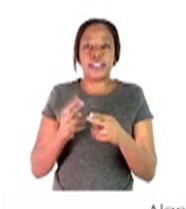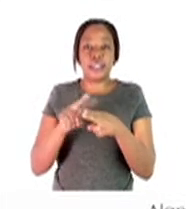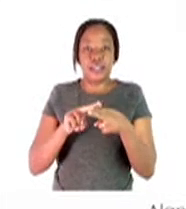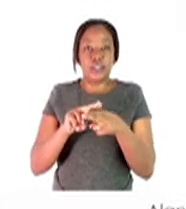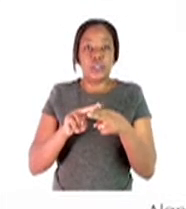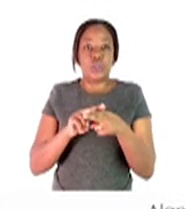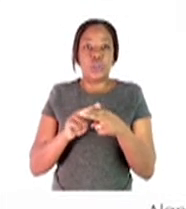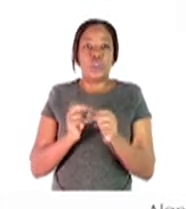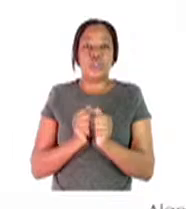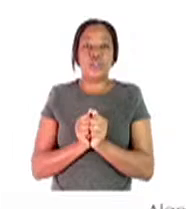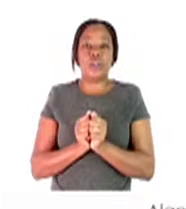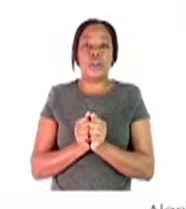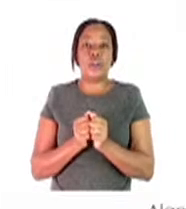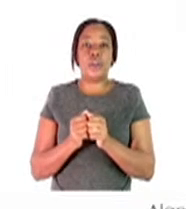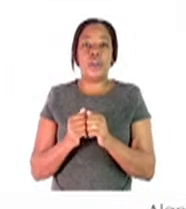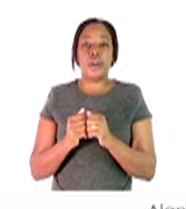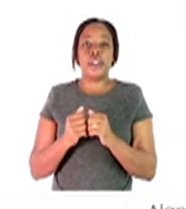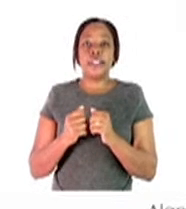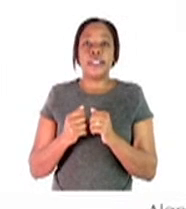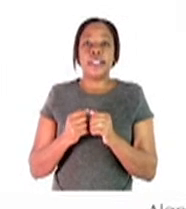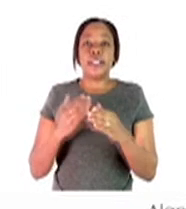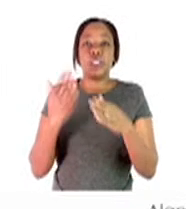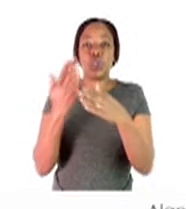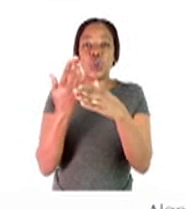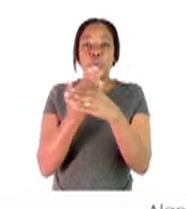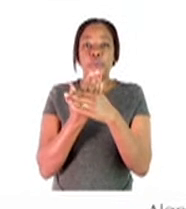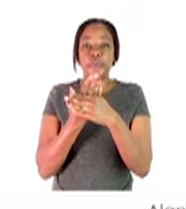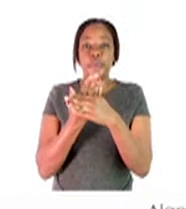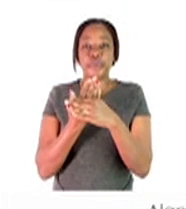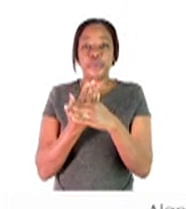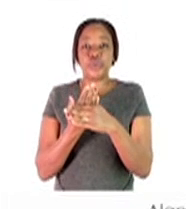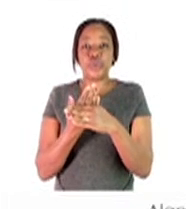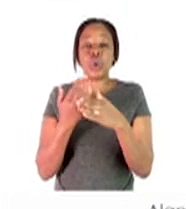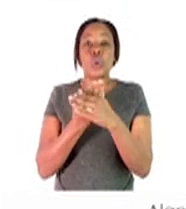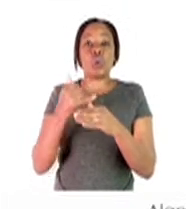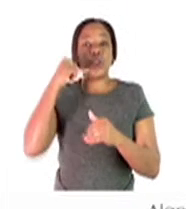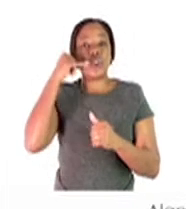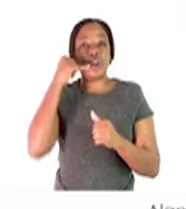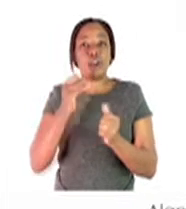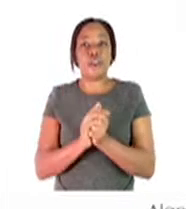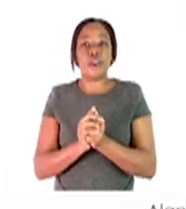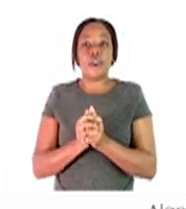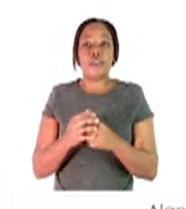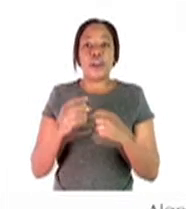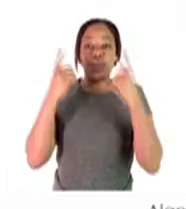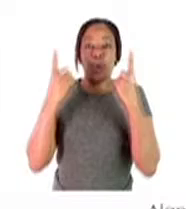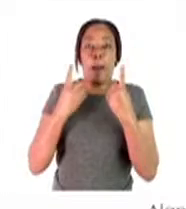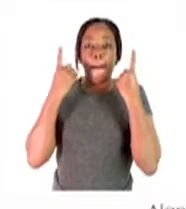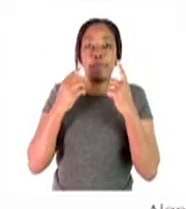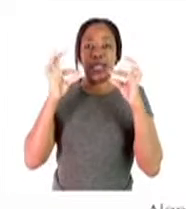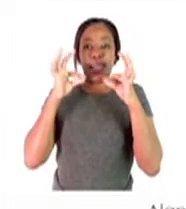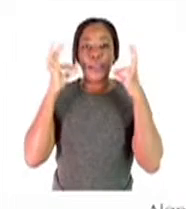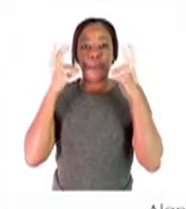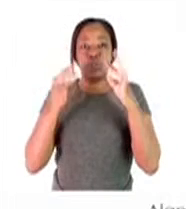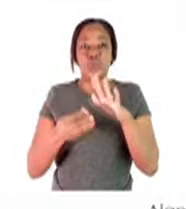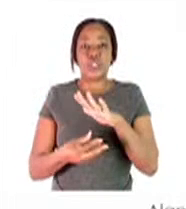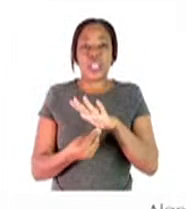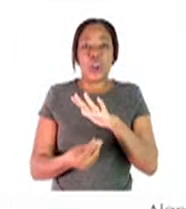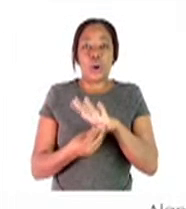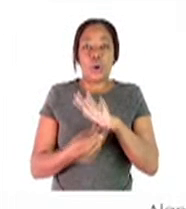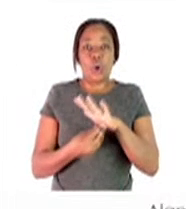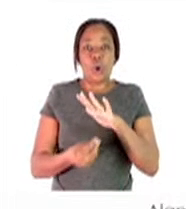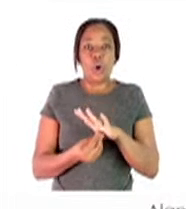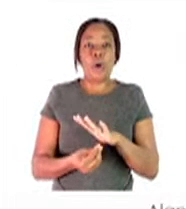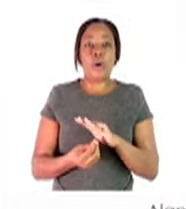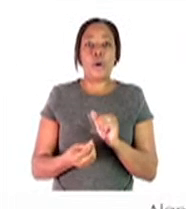record videos, access the internet, download his maps, play music, and send and receive